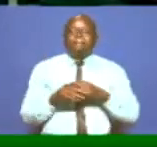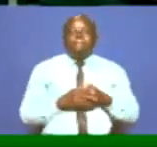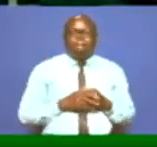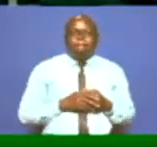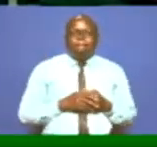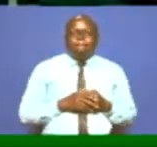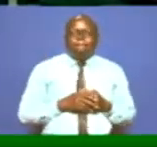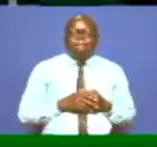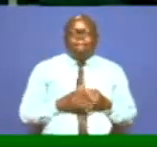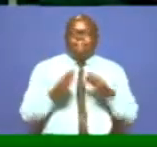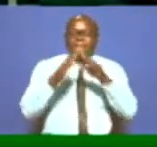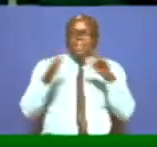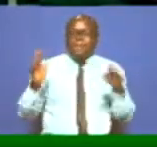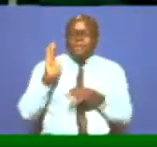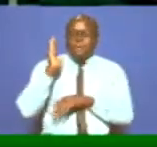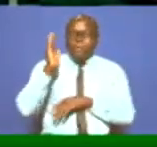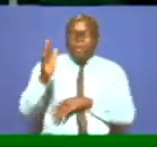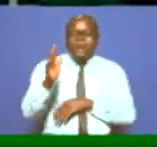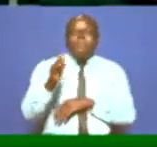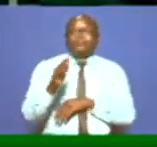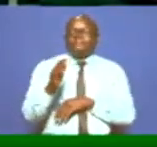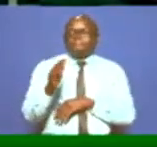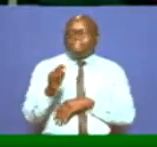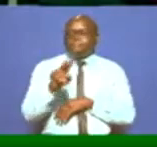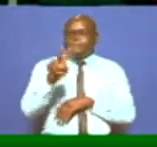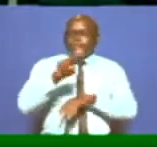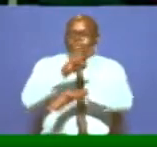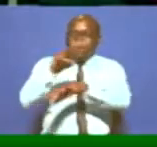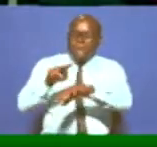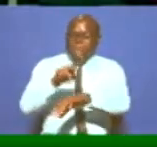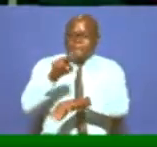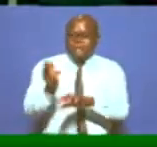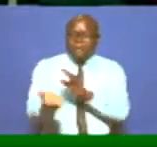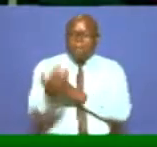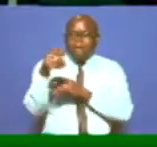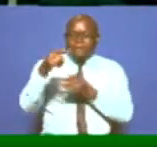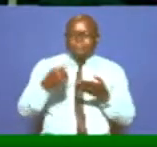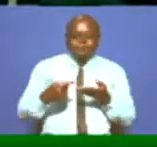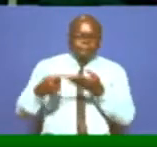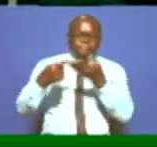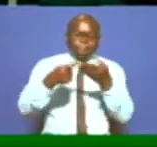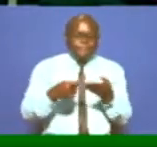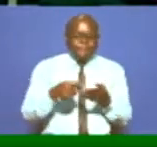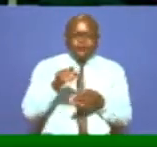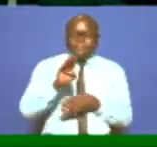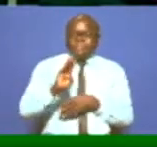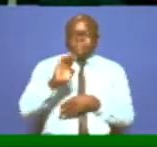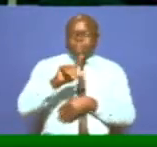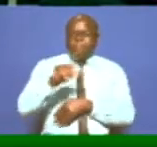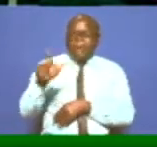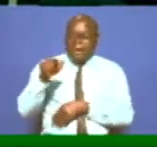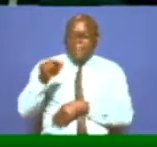And the House will, for 2 hours this morning, be debating that particular bill.